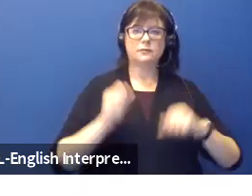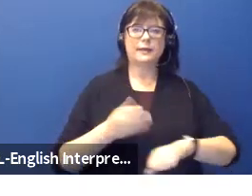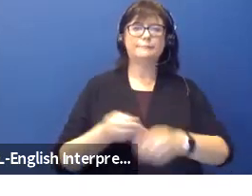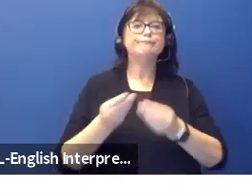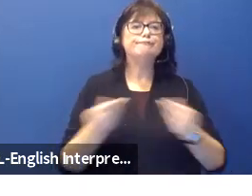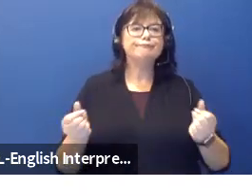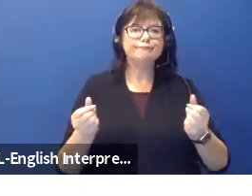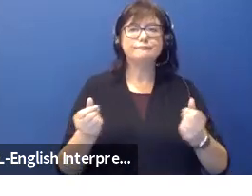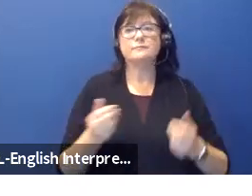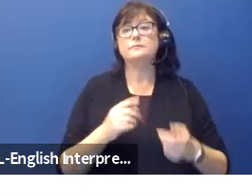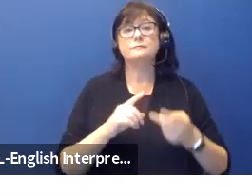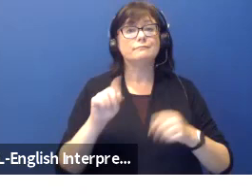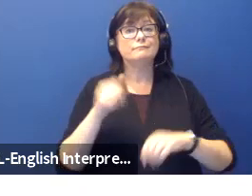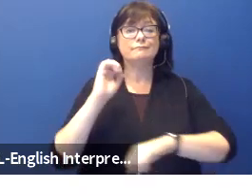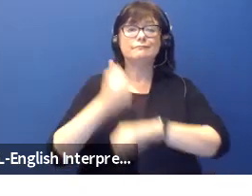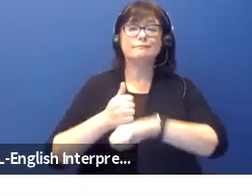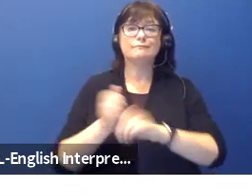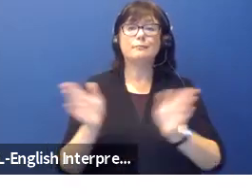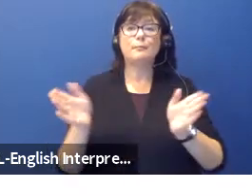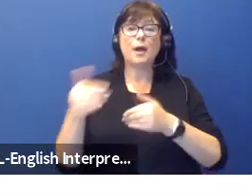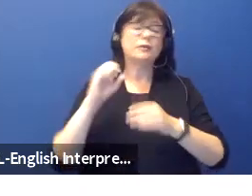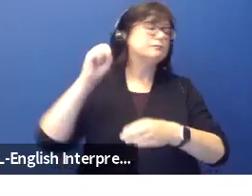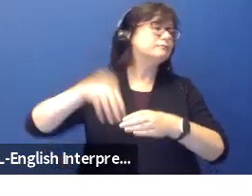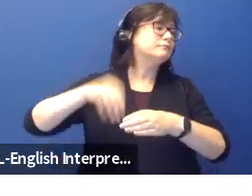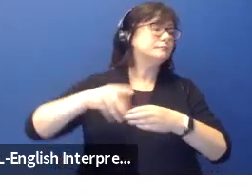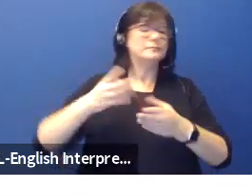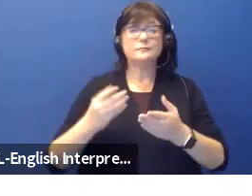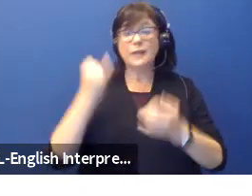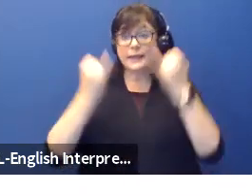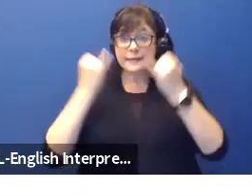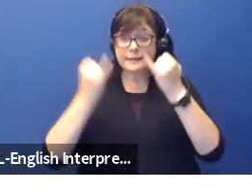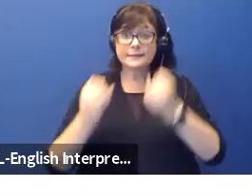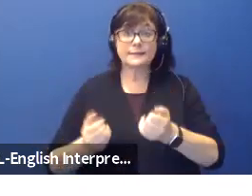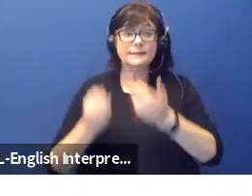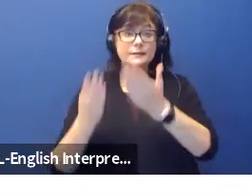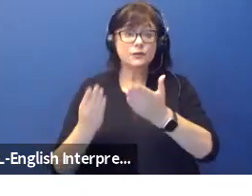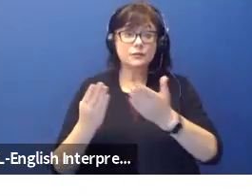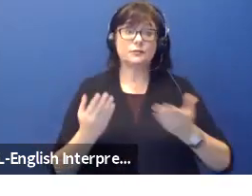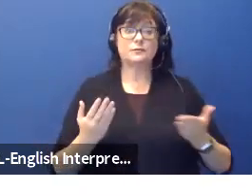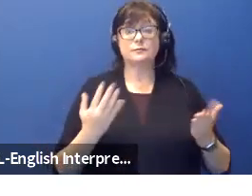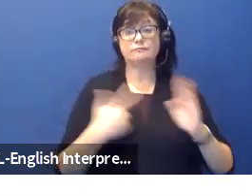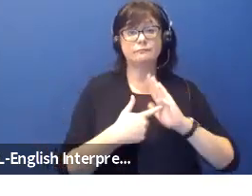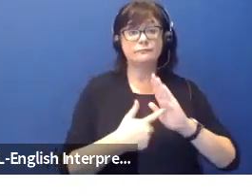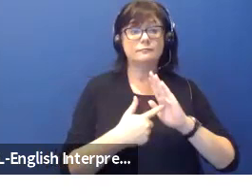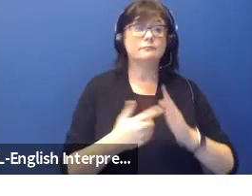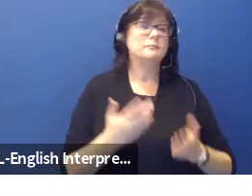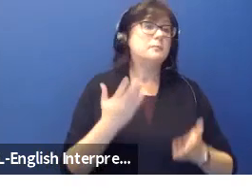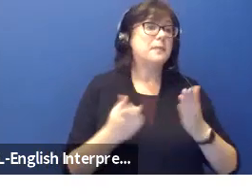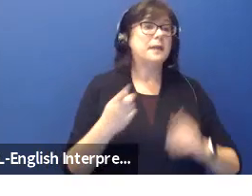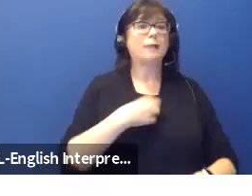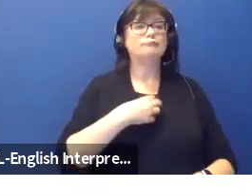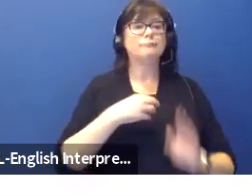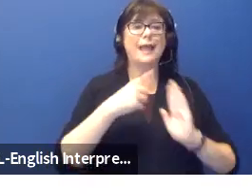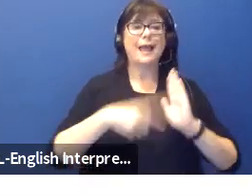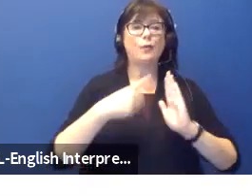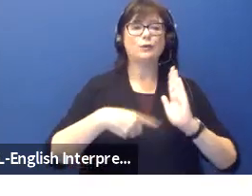a suggestion box. So some of the things that might come out of those suggestions would be your hours of operation. You know, are